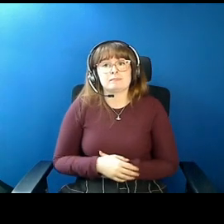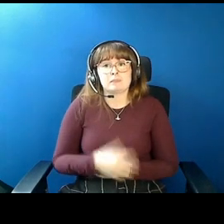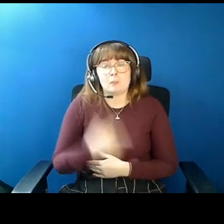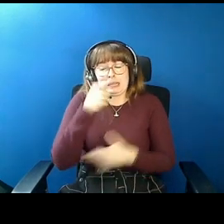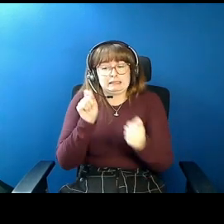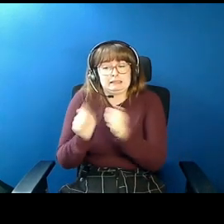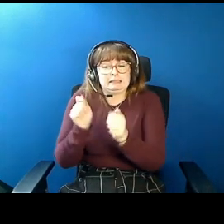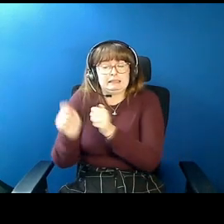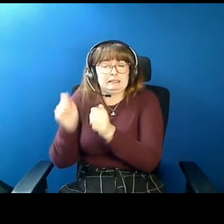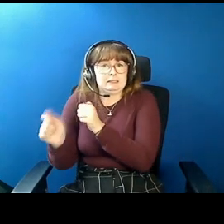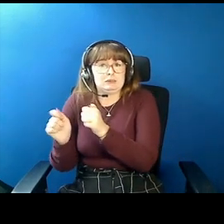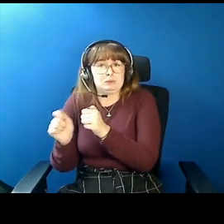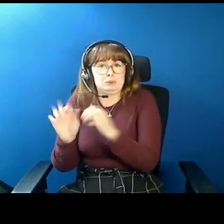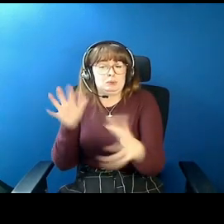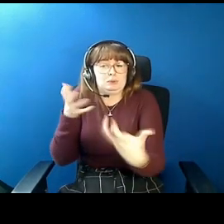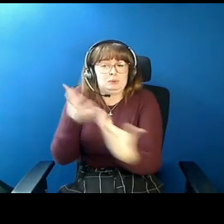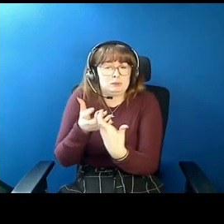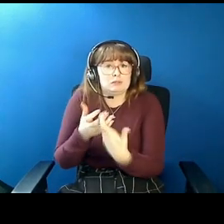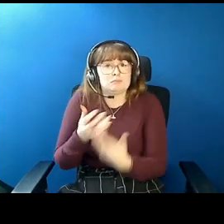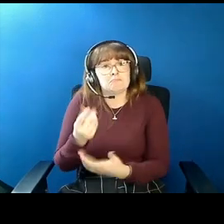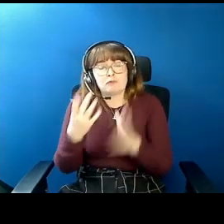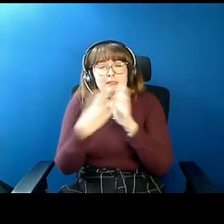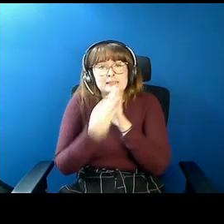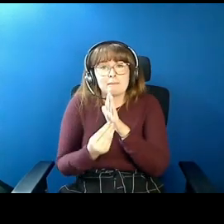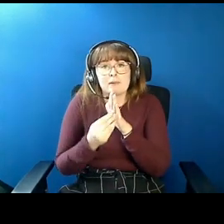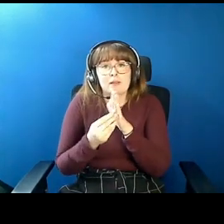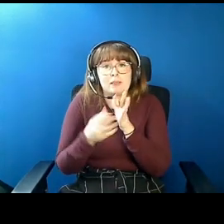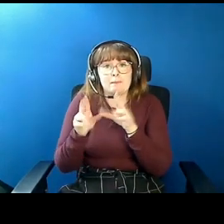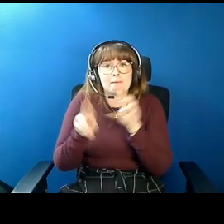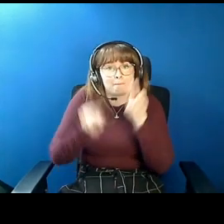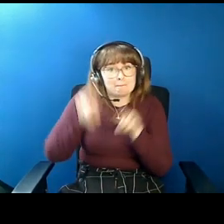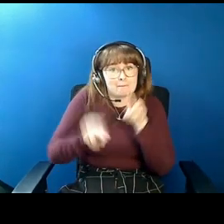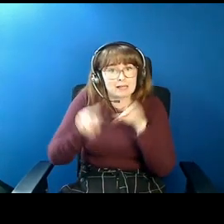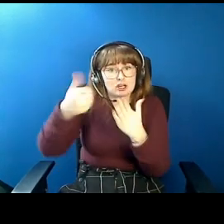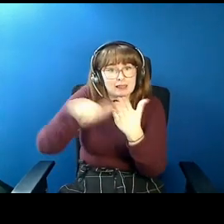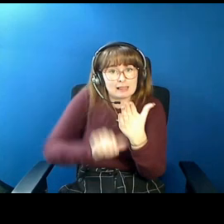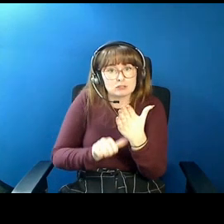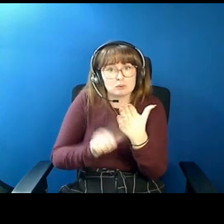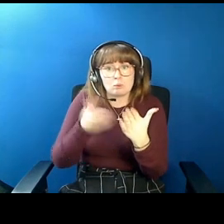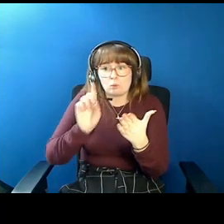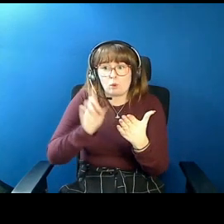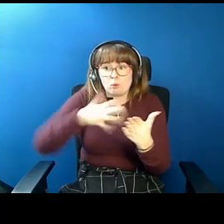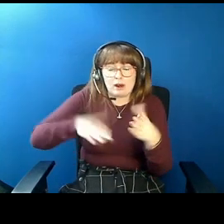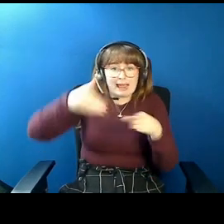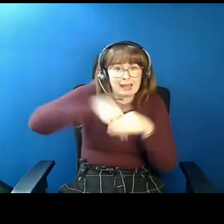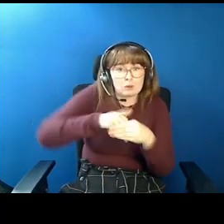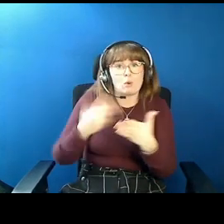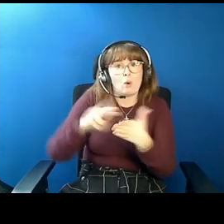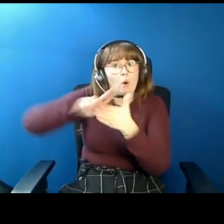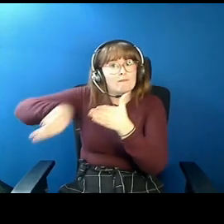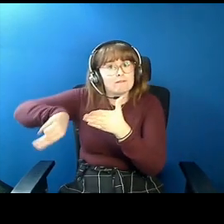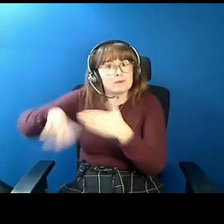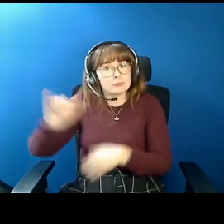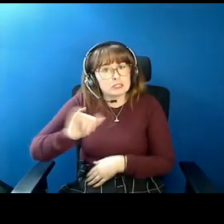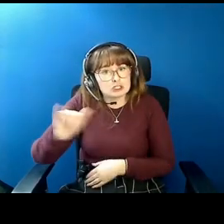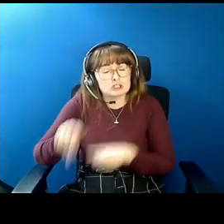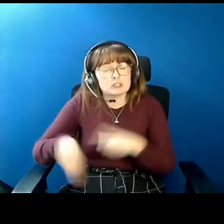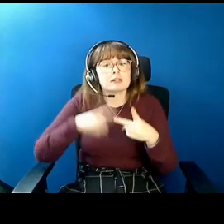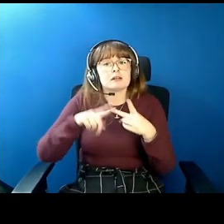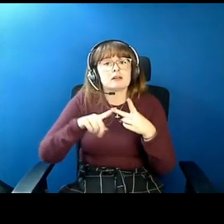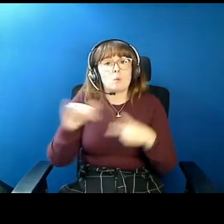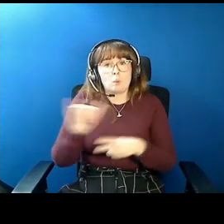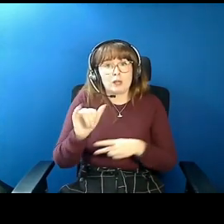the scenario. So we can look at things like the measure list. You can decide which measures you want to include or exclude within the scenarios, the order in which they should be